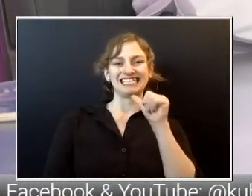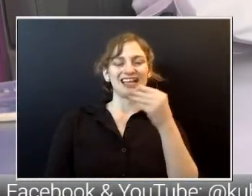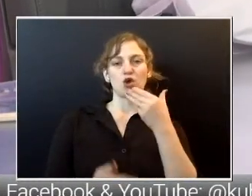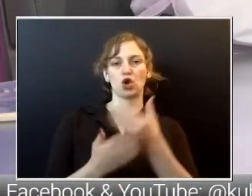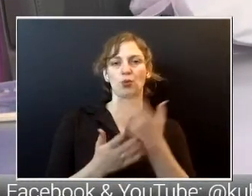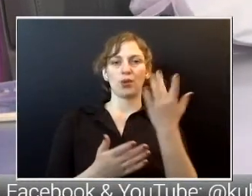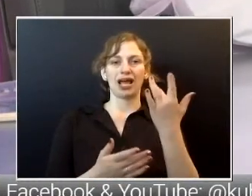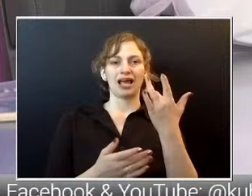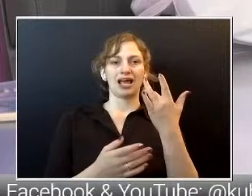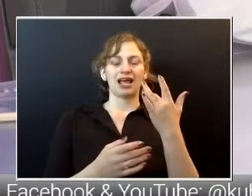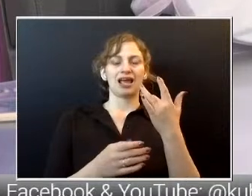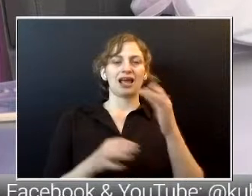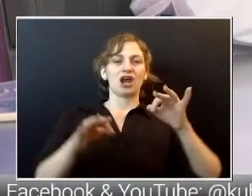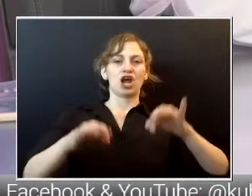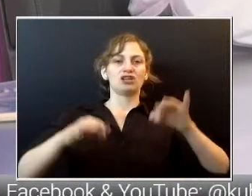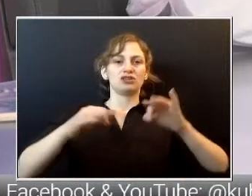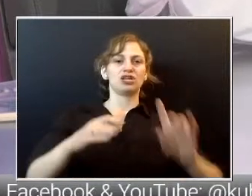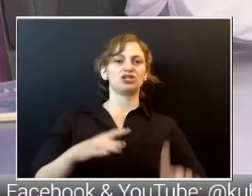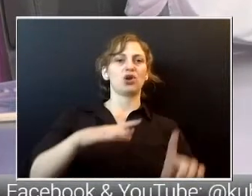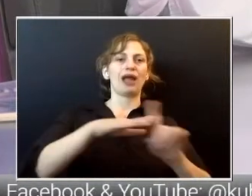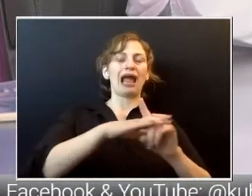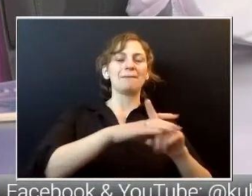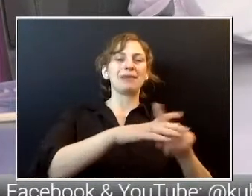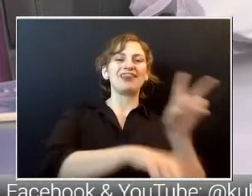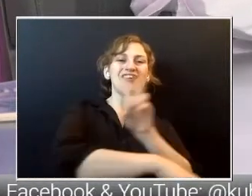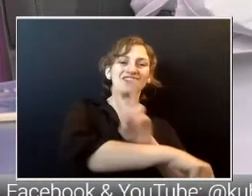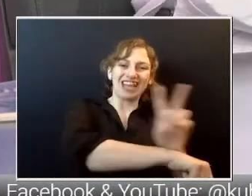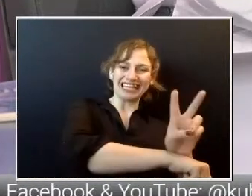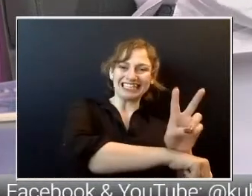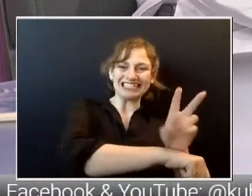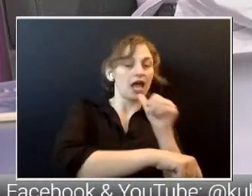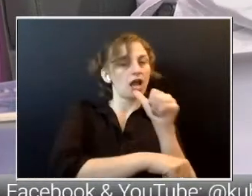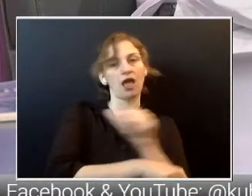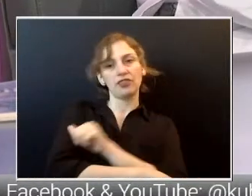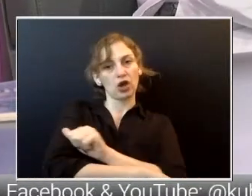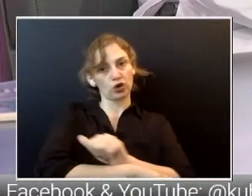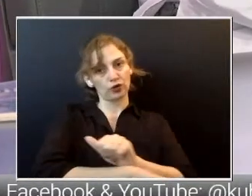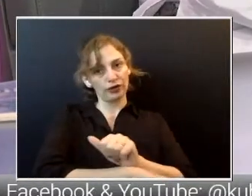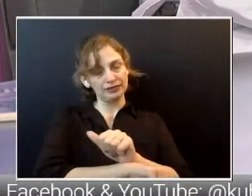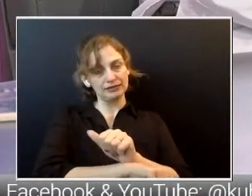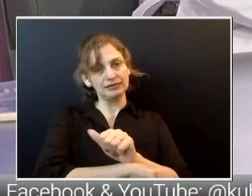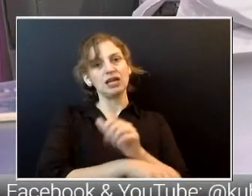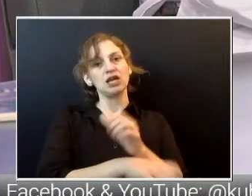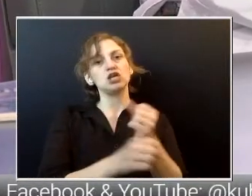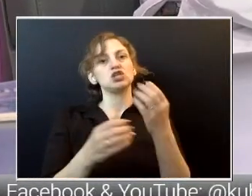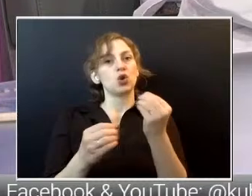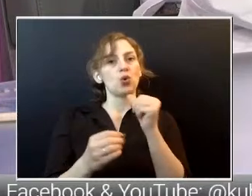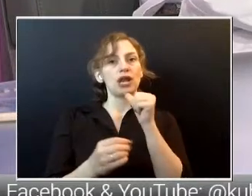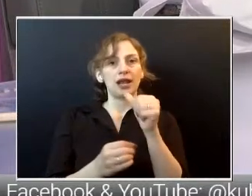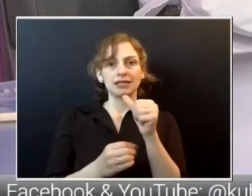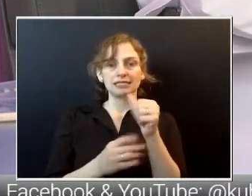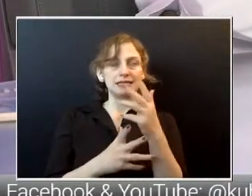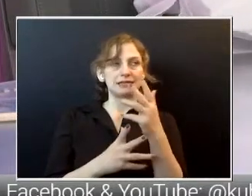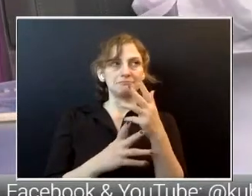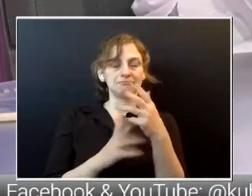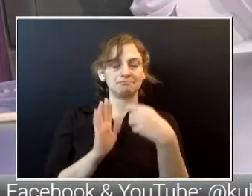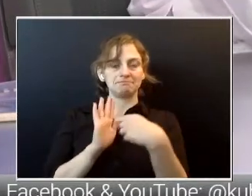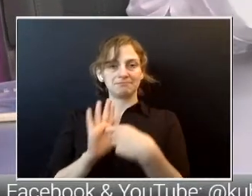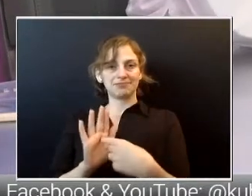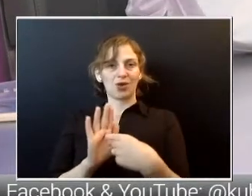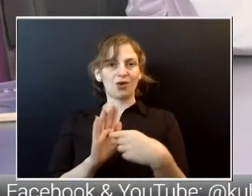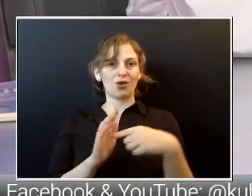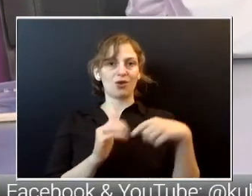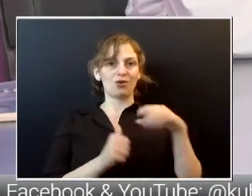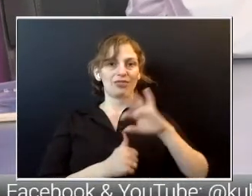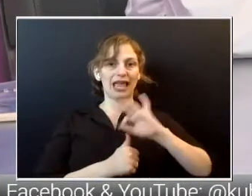the venous system instead of the arterial system. And so it doesn't really opacify the aorta, which is right there. Okay, and then we have a